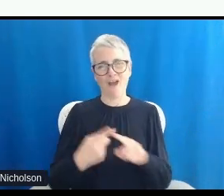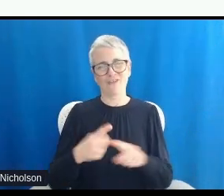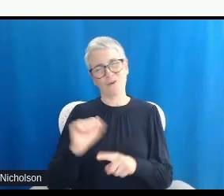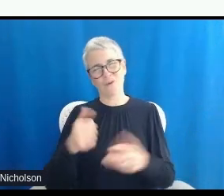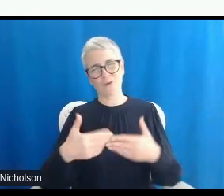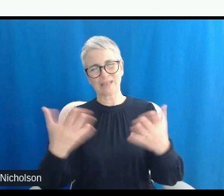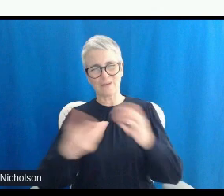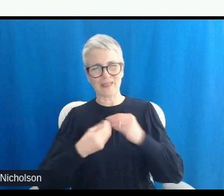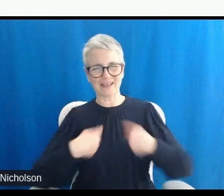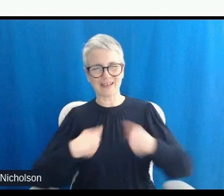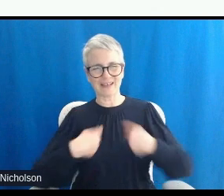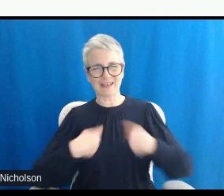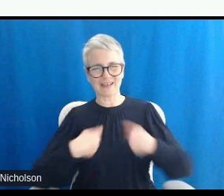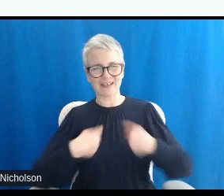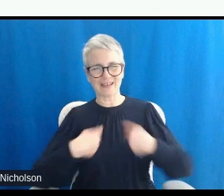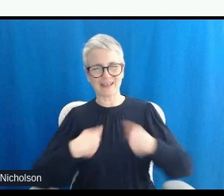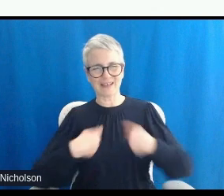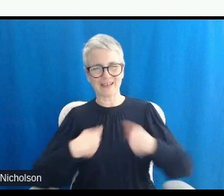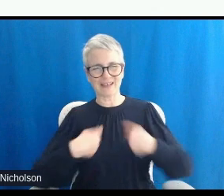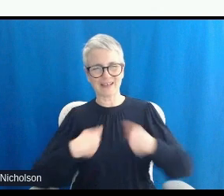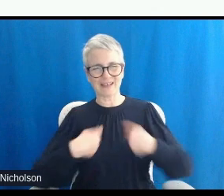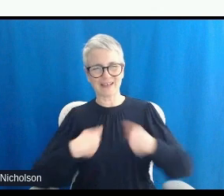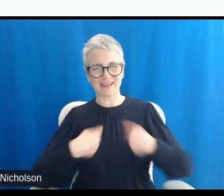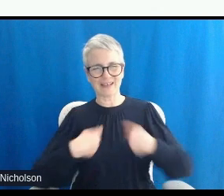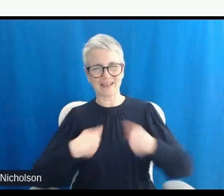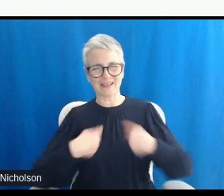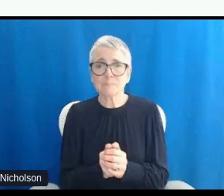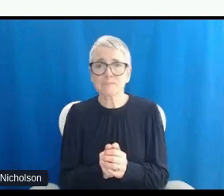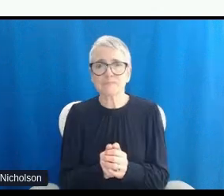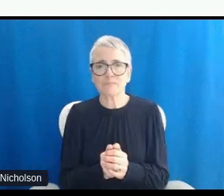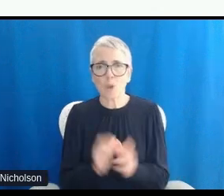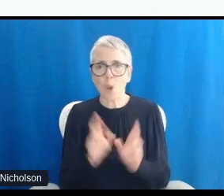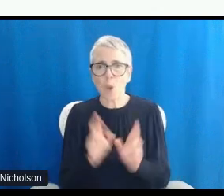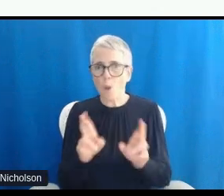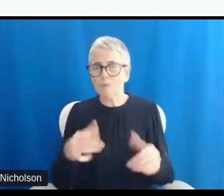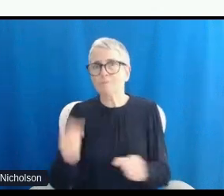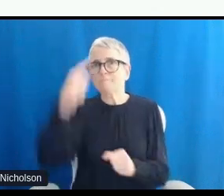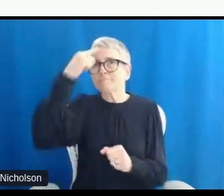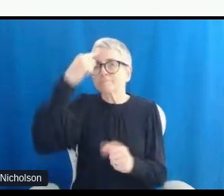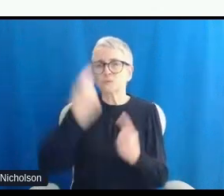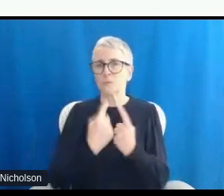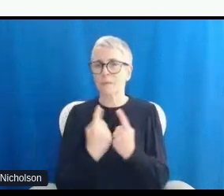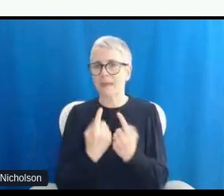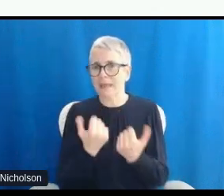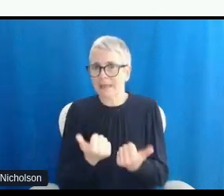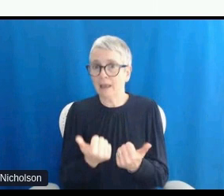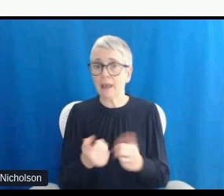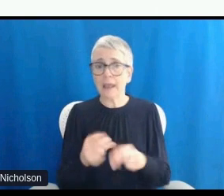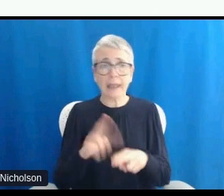We really appreciate it, and we hope you've taken something away from our session. Please reach out if there's